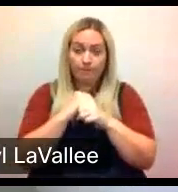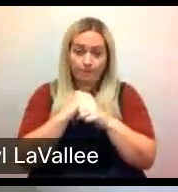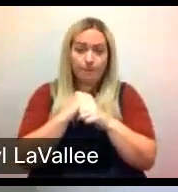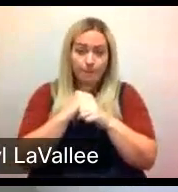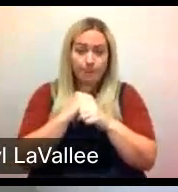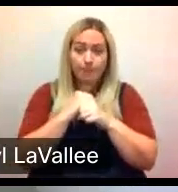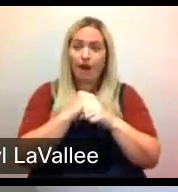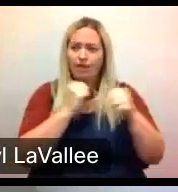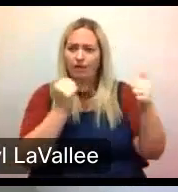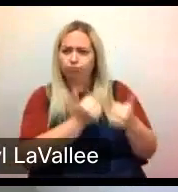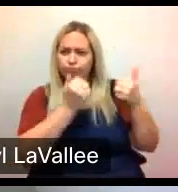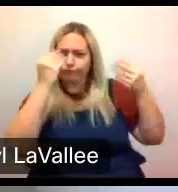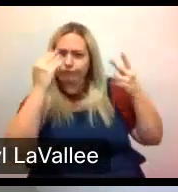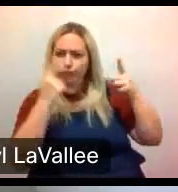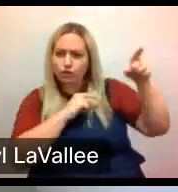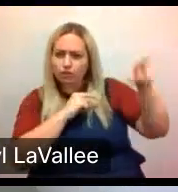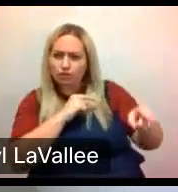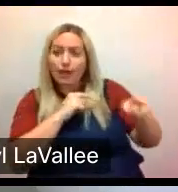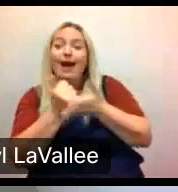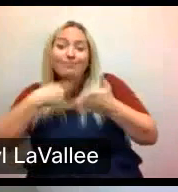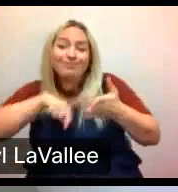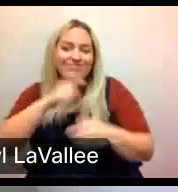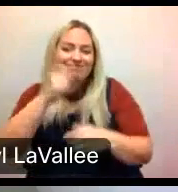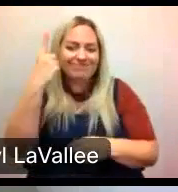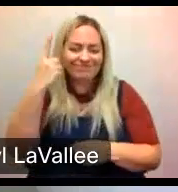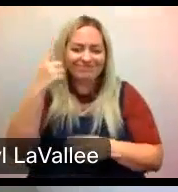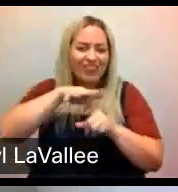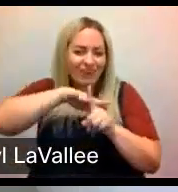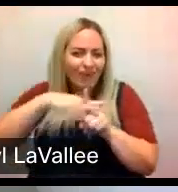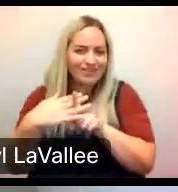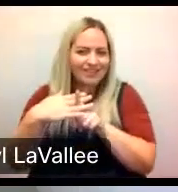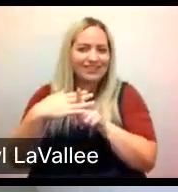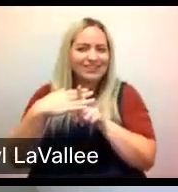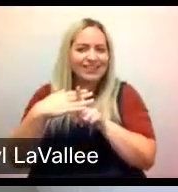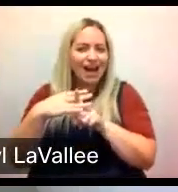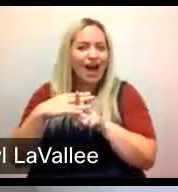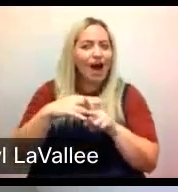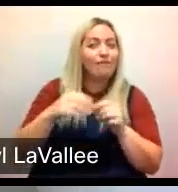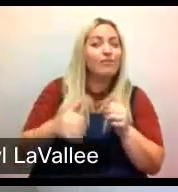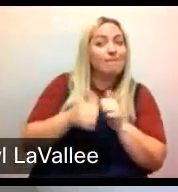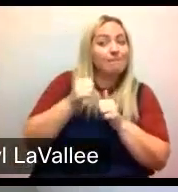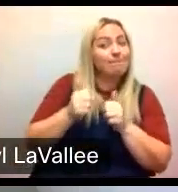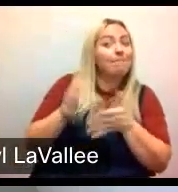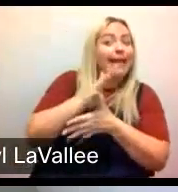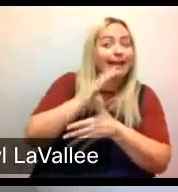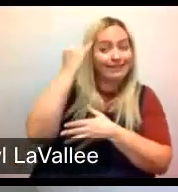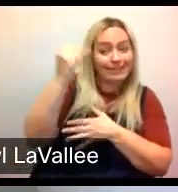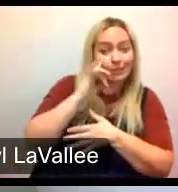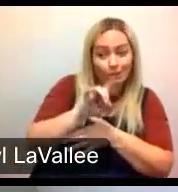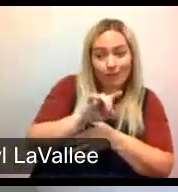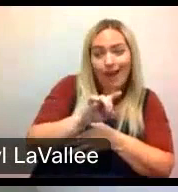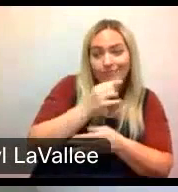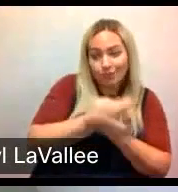larger work can help us to make sure we understand the context of the greater ideas within that text or that